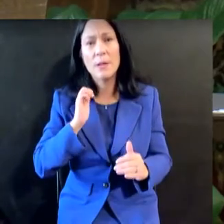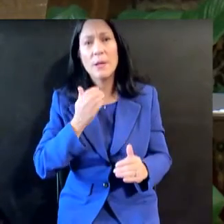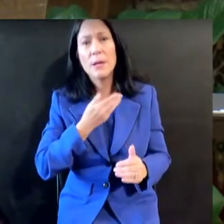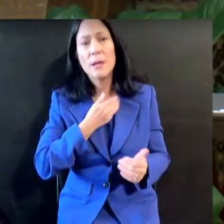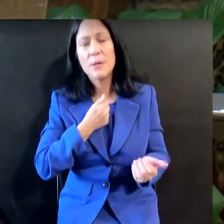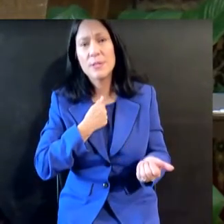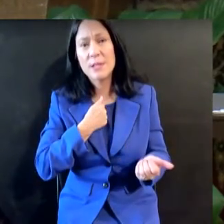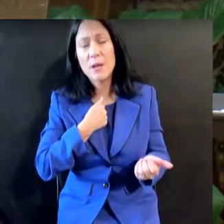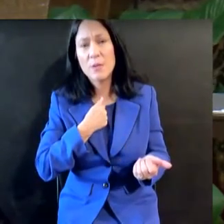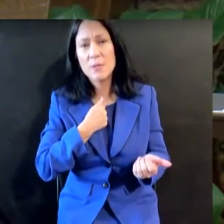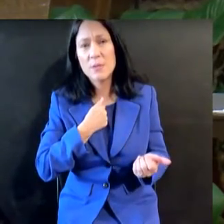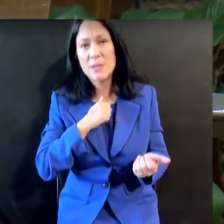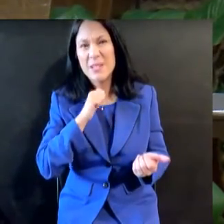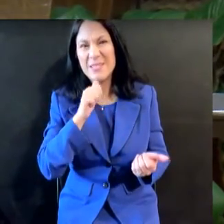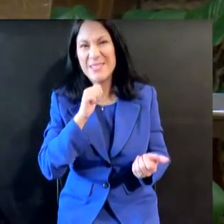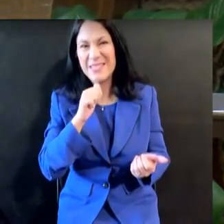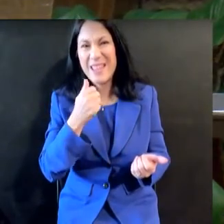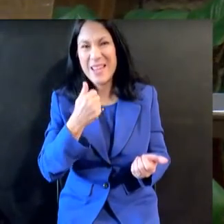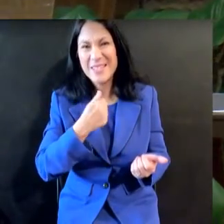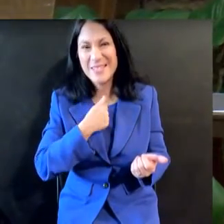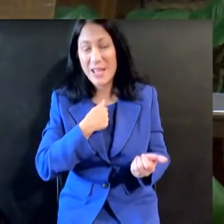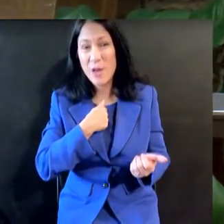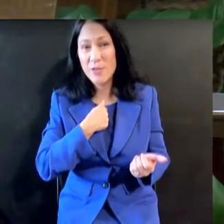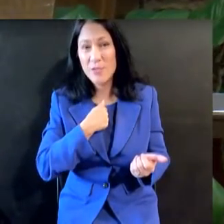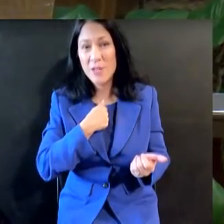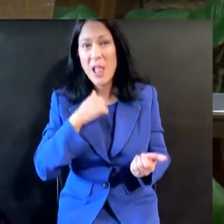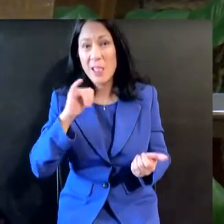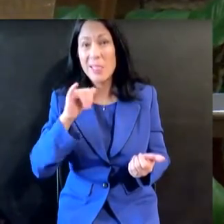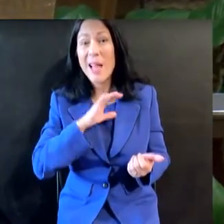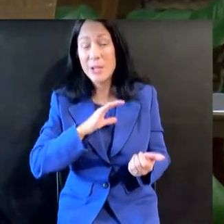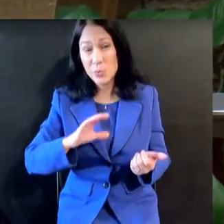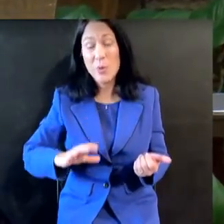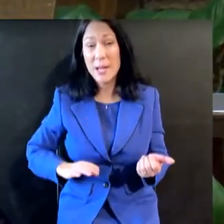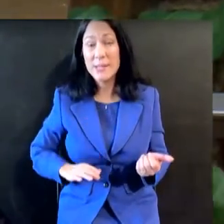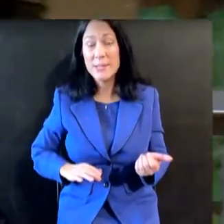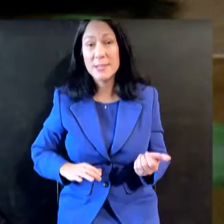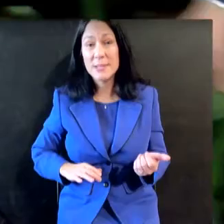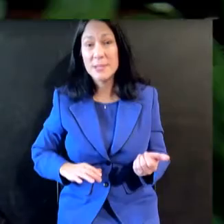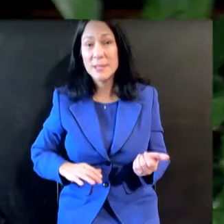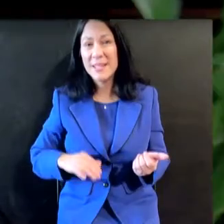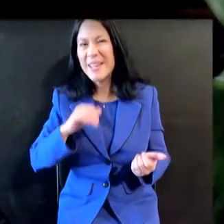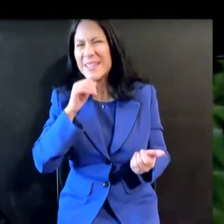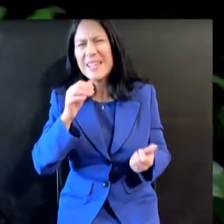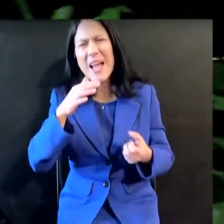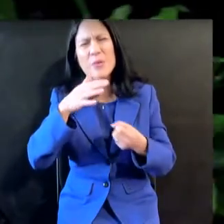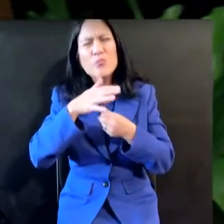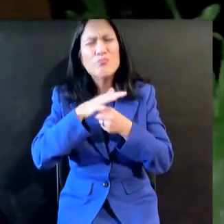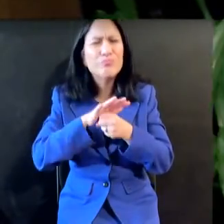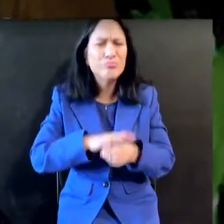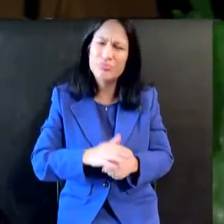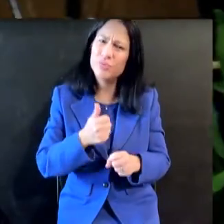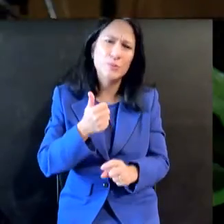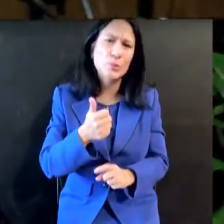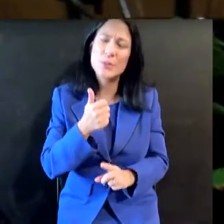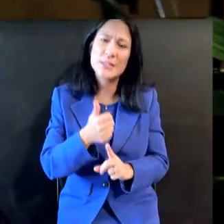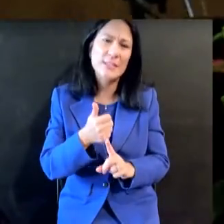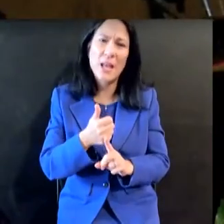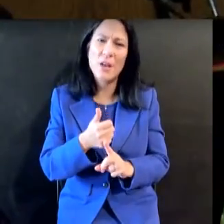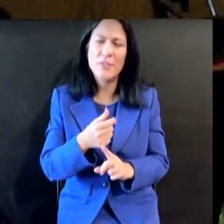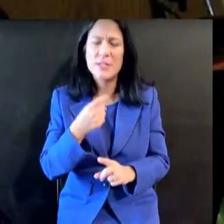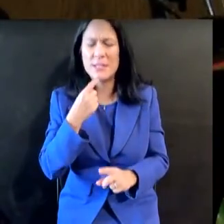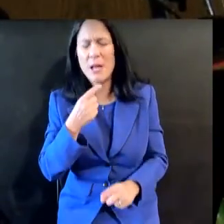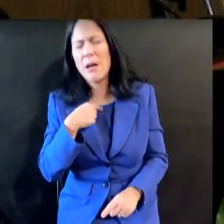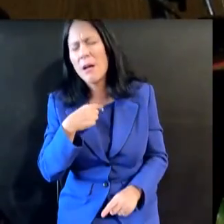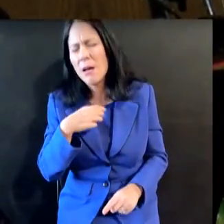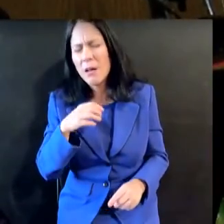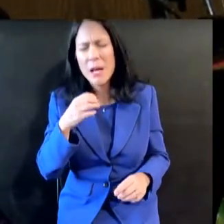Do we deny ourselves in the way Christ shows us how to? Not to put yourself down, not to say you're the scum of the earth. God doesn't